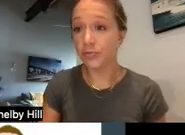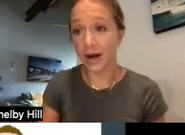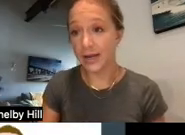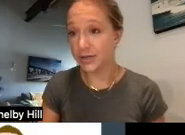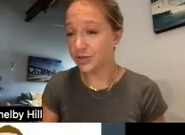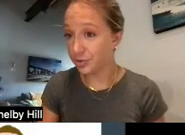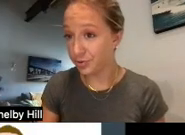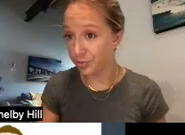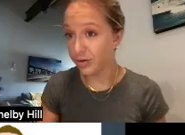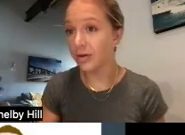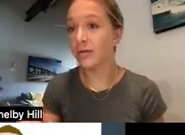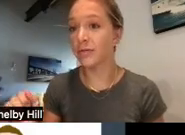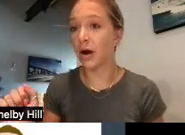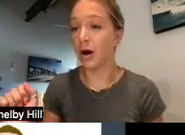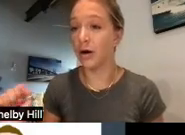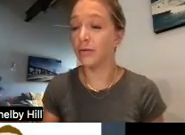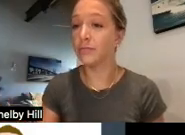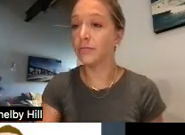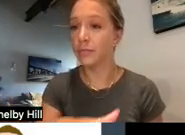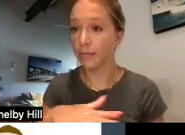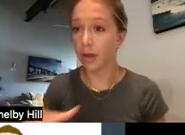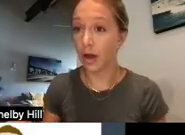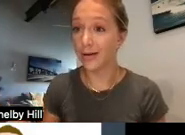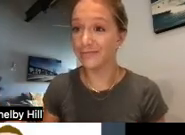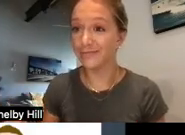Let's jump right into our